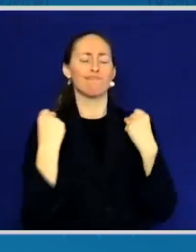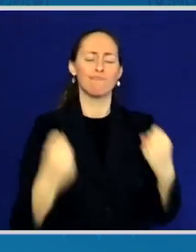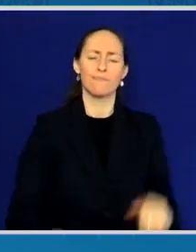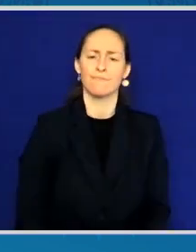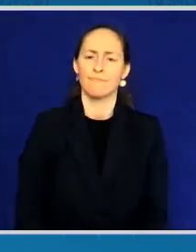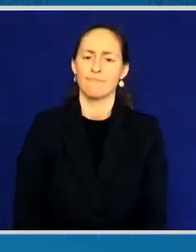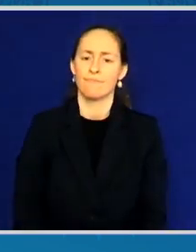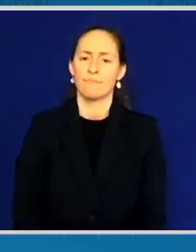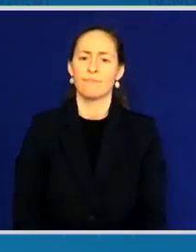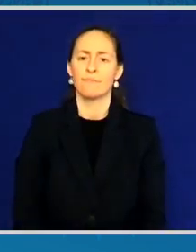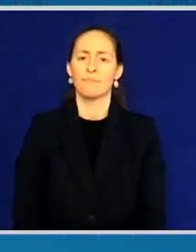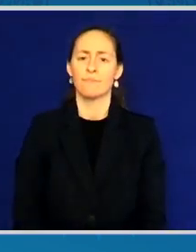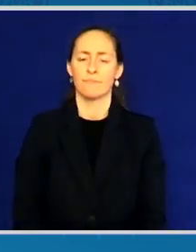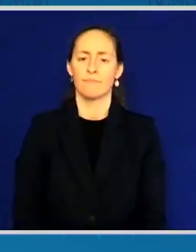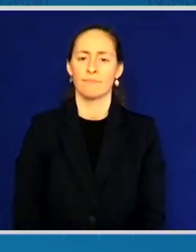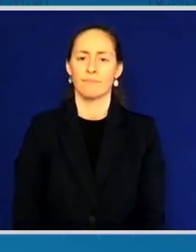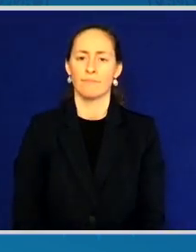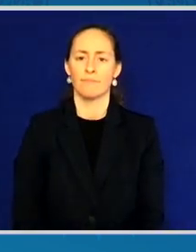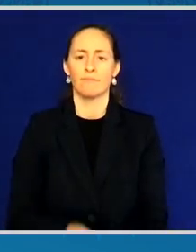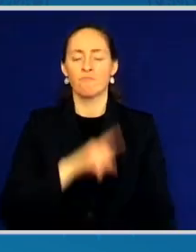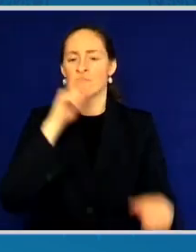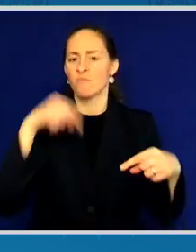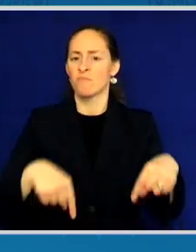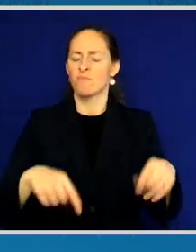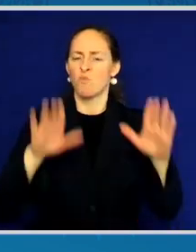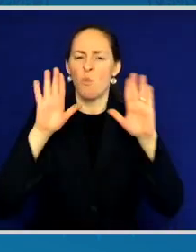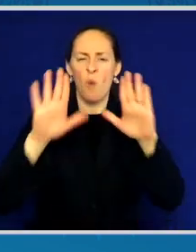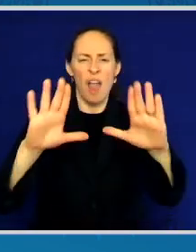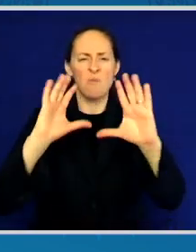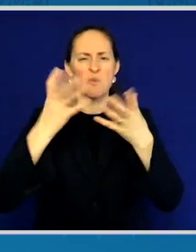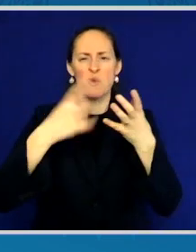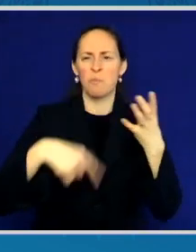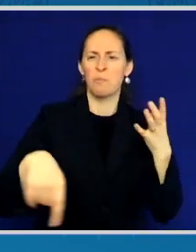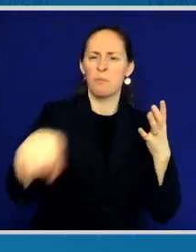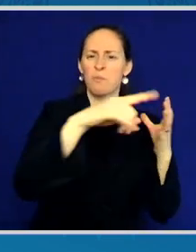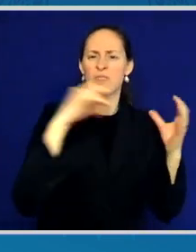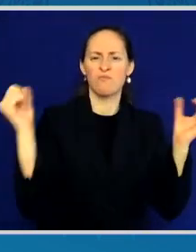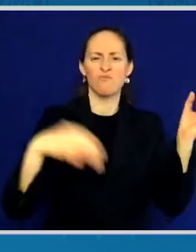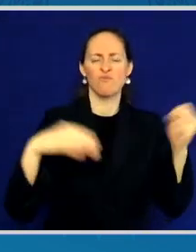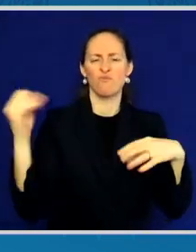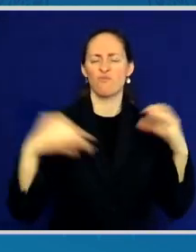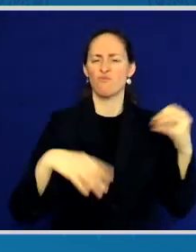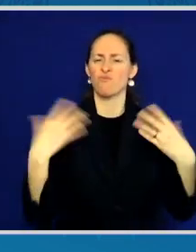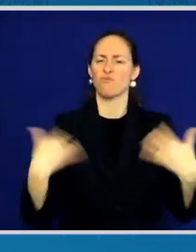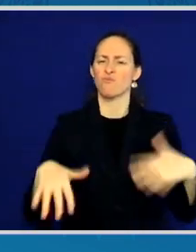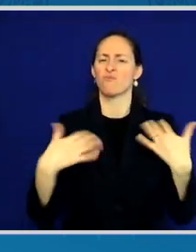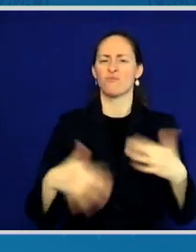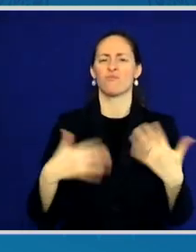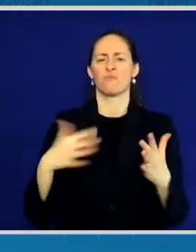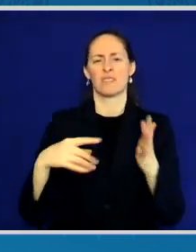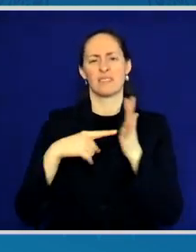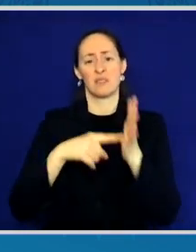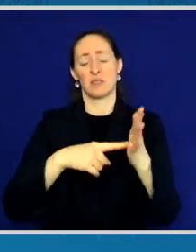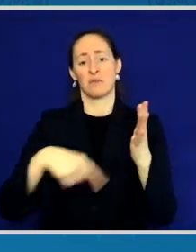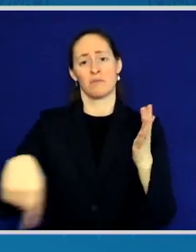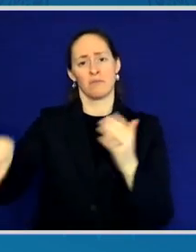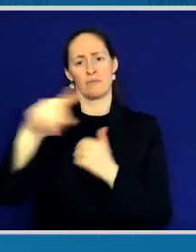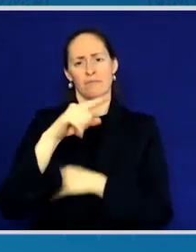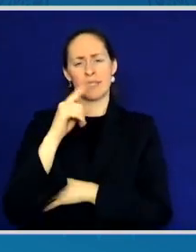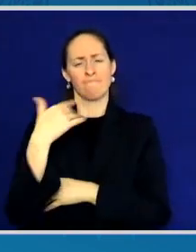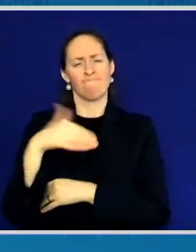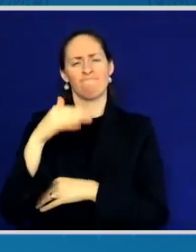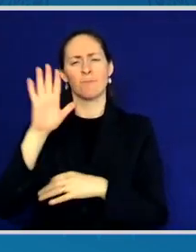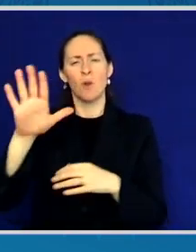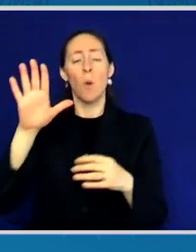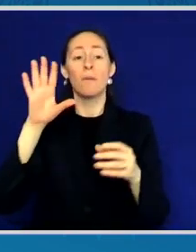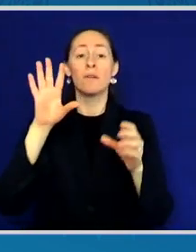So I think this has been an incredible group to really highlight all of the facets and all of the relevancy